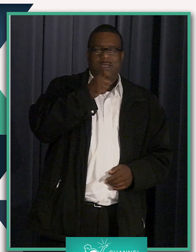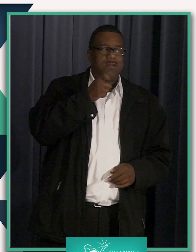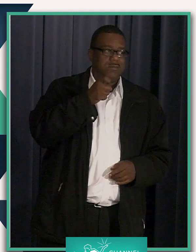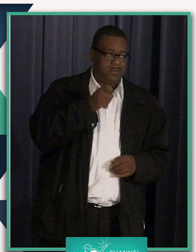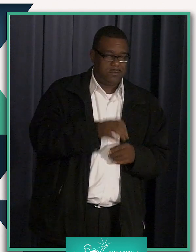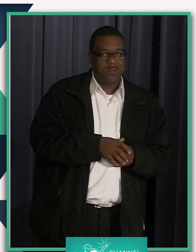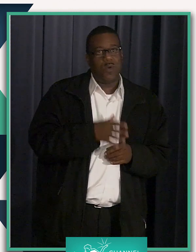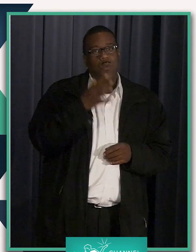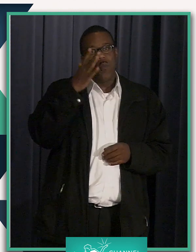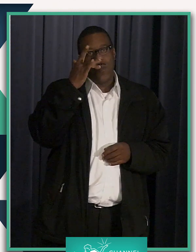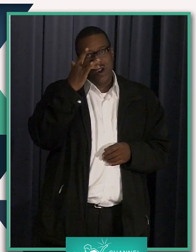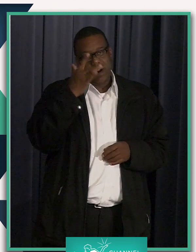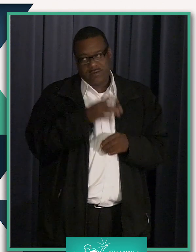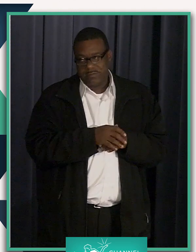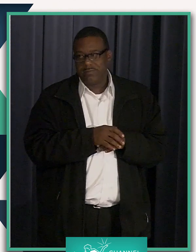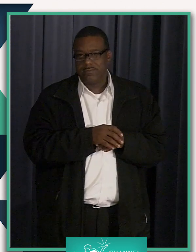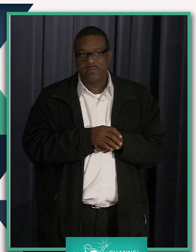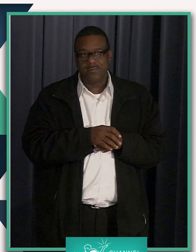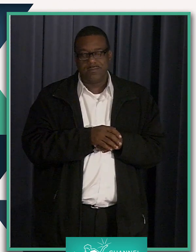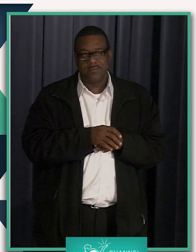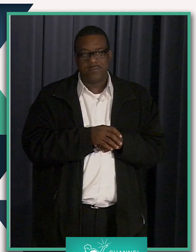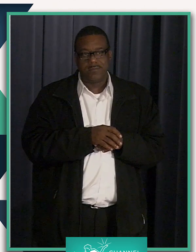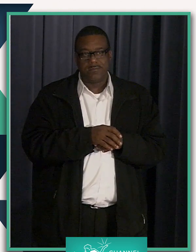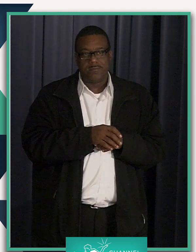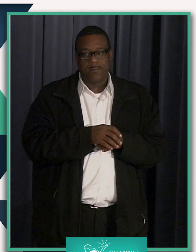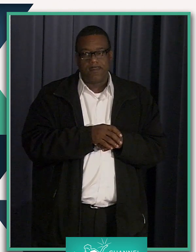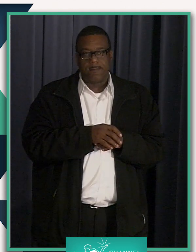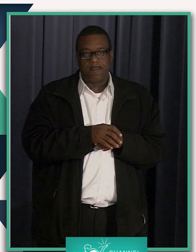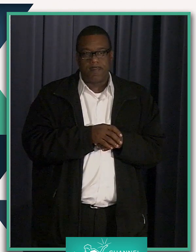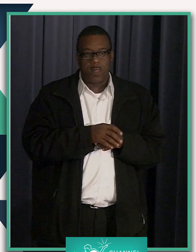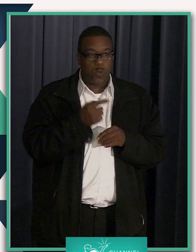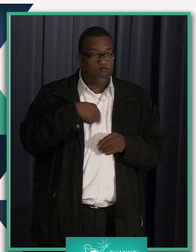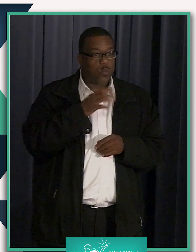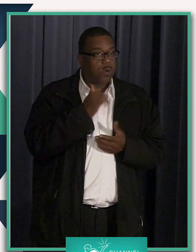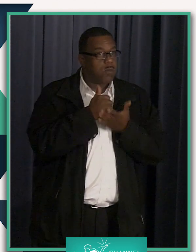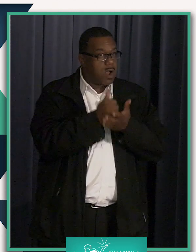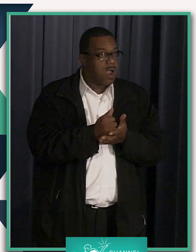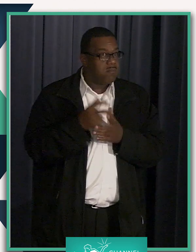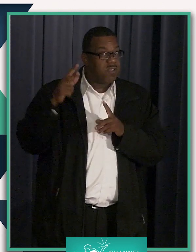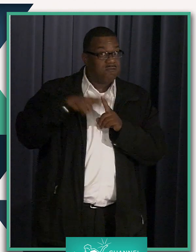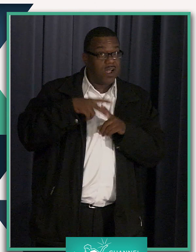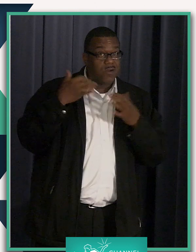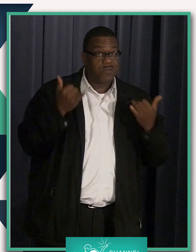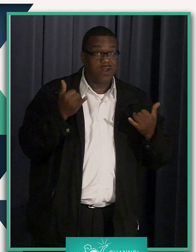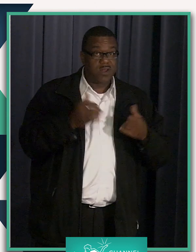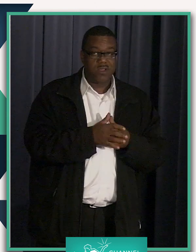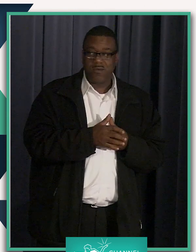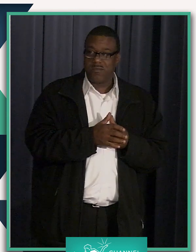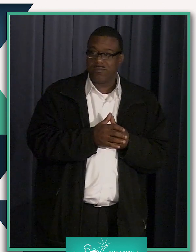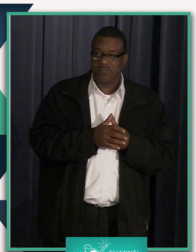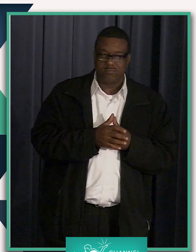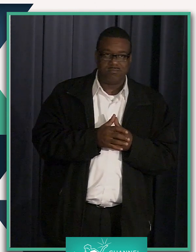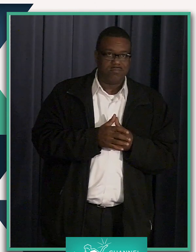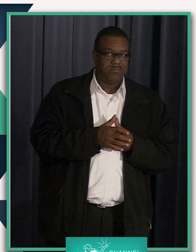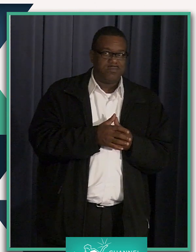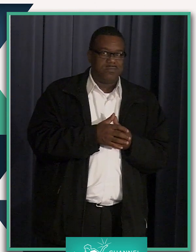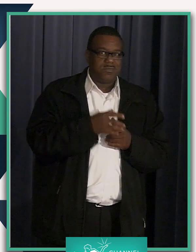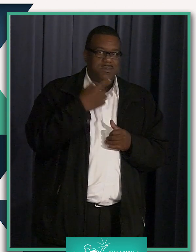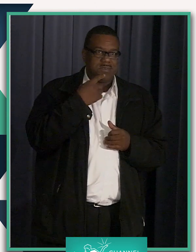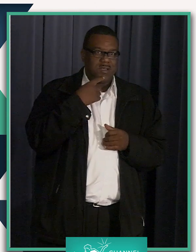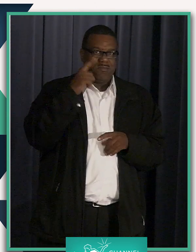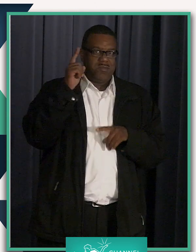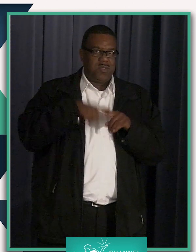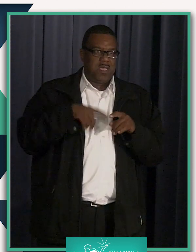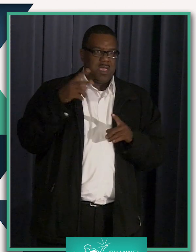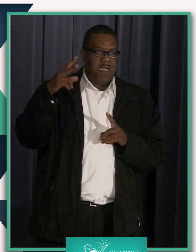is why you should, because we're going to help you file right now. There's nothing that says that we can't file your